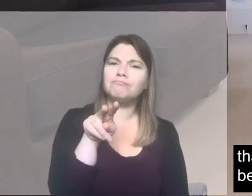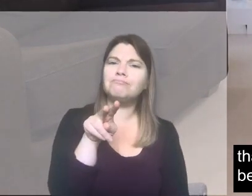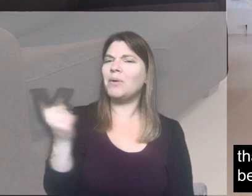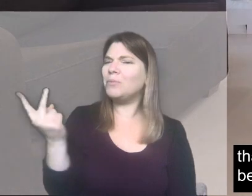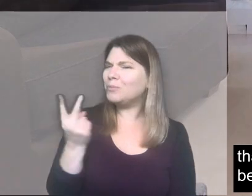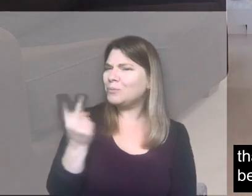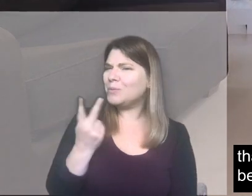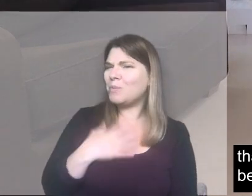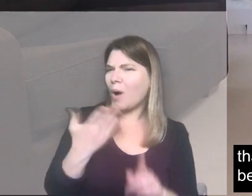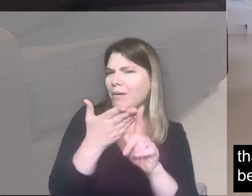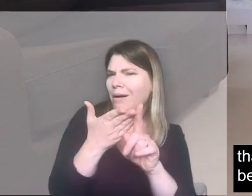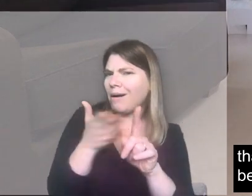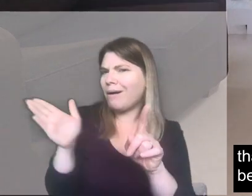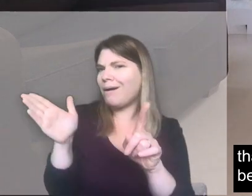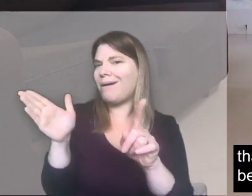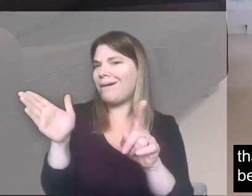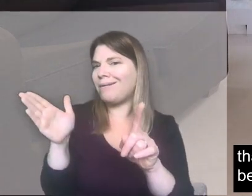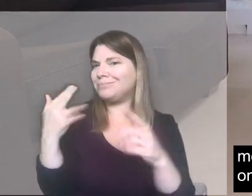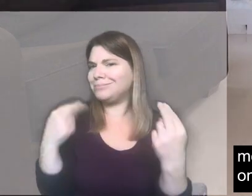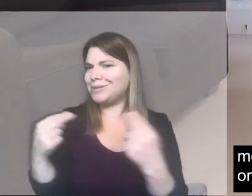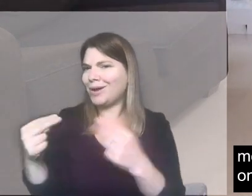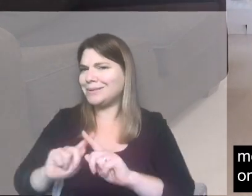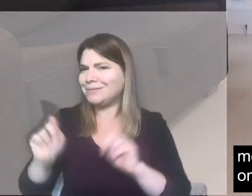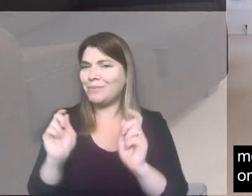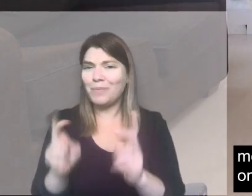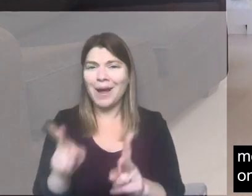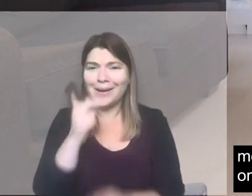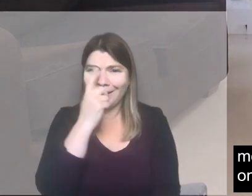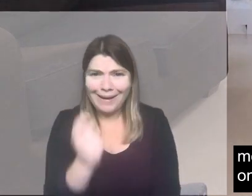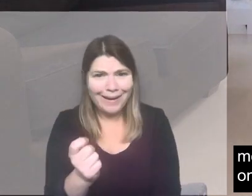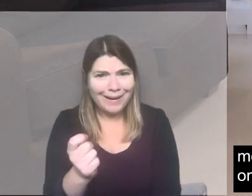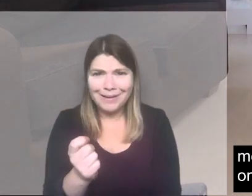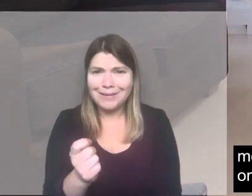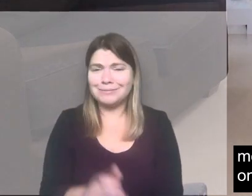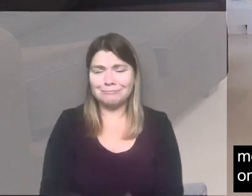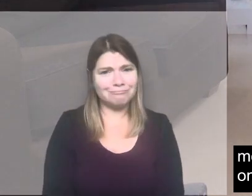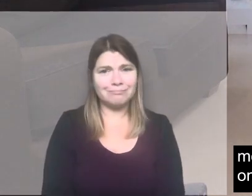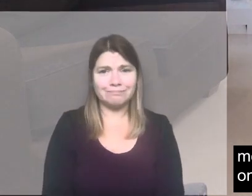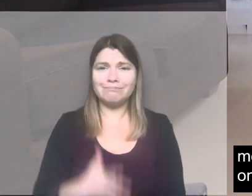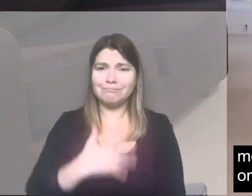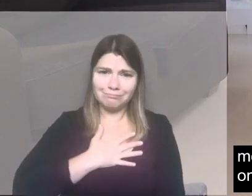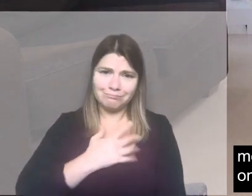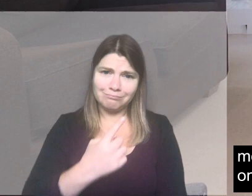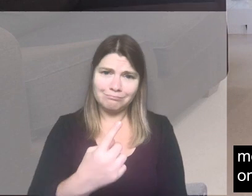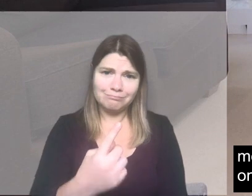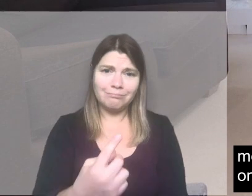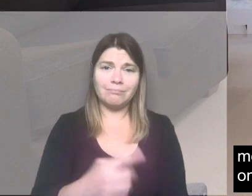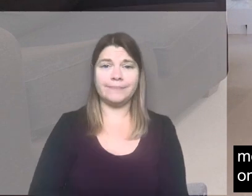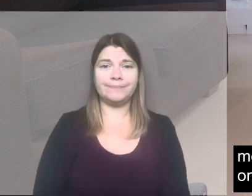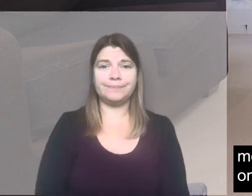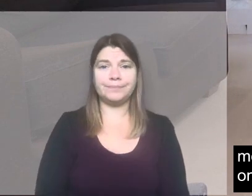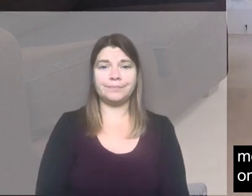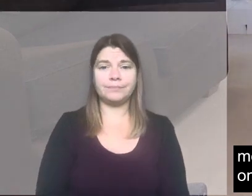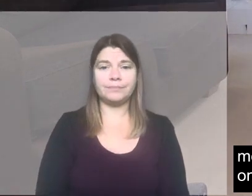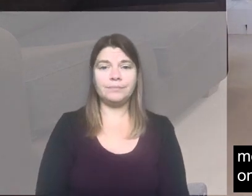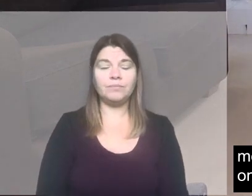partner, because you're there in that live moment and I'm not. And also just to add on to that,